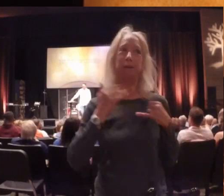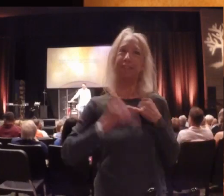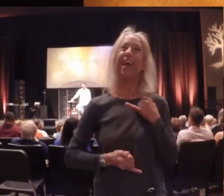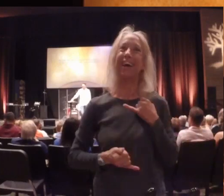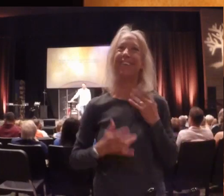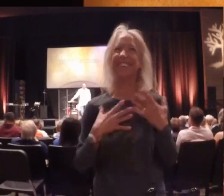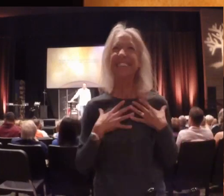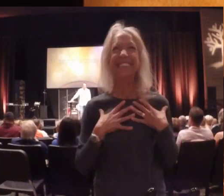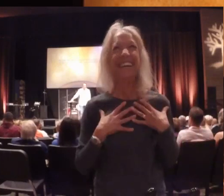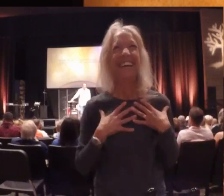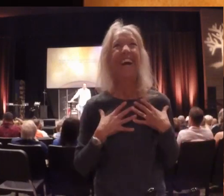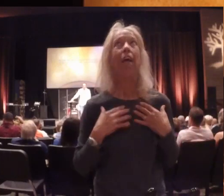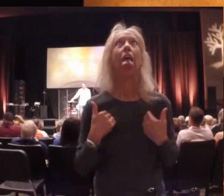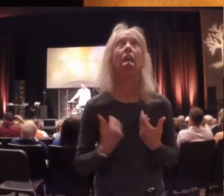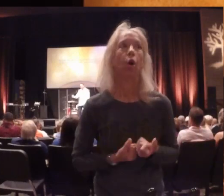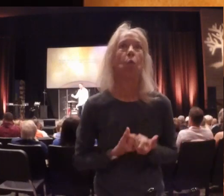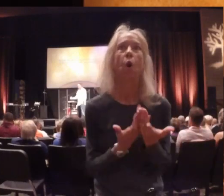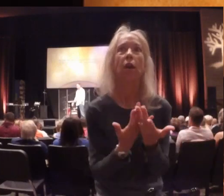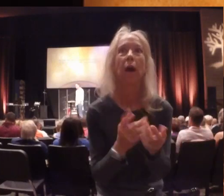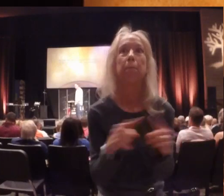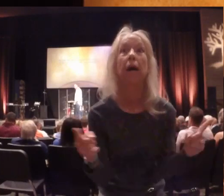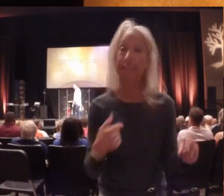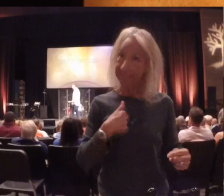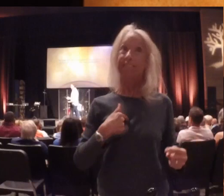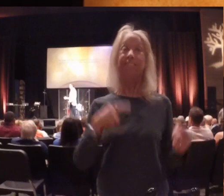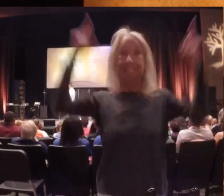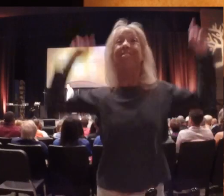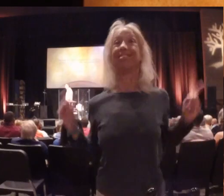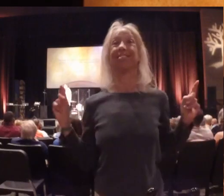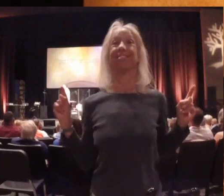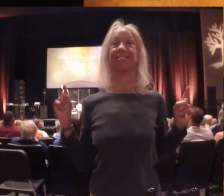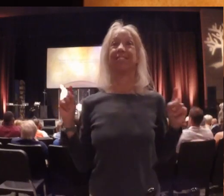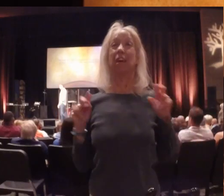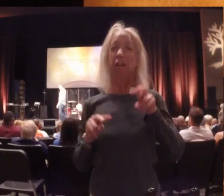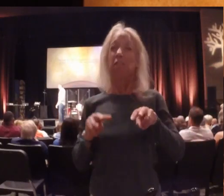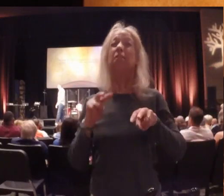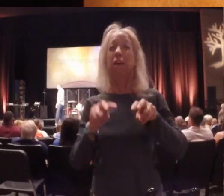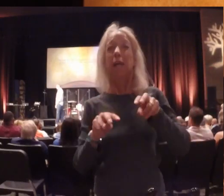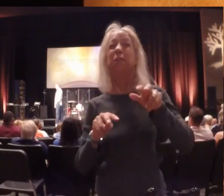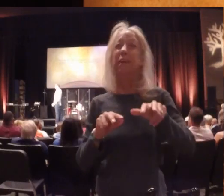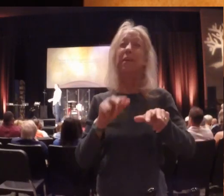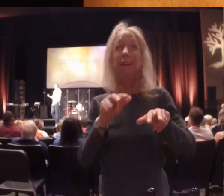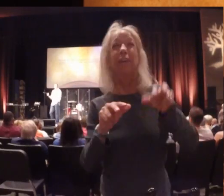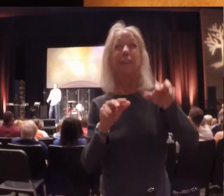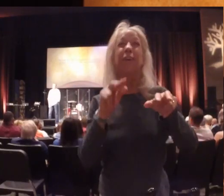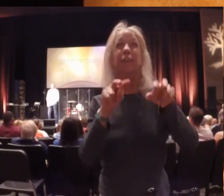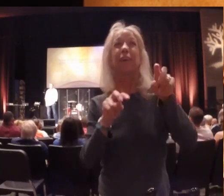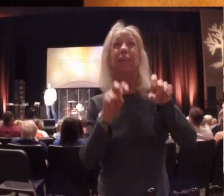maybe my first and last. But I did it. I conquered it. And you stand on top of that